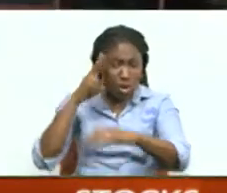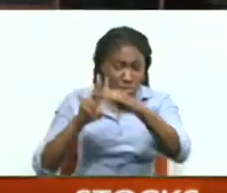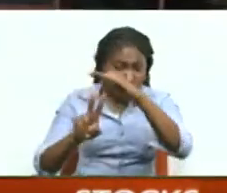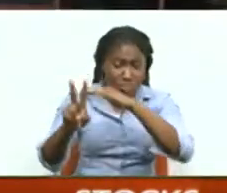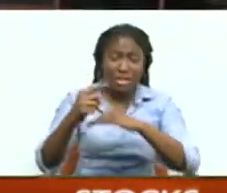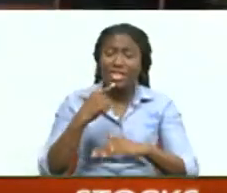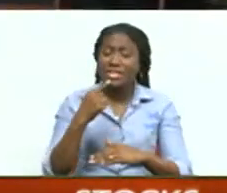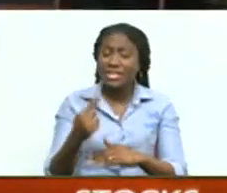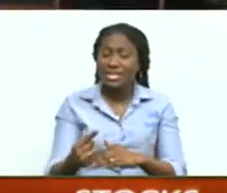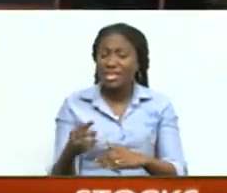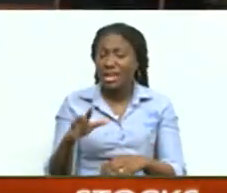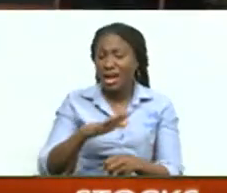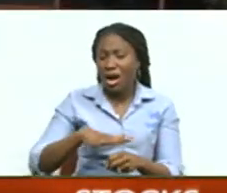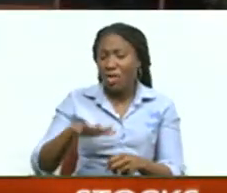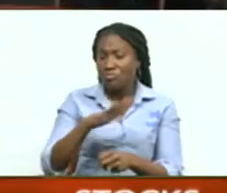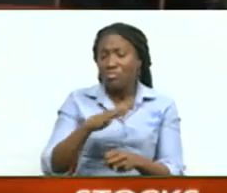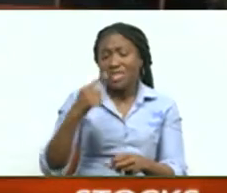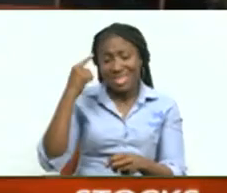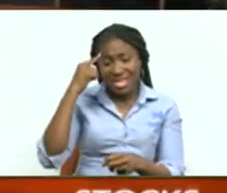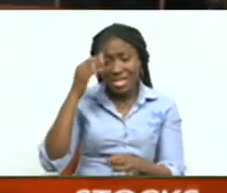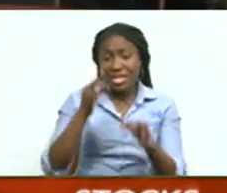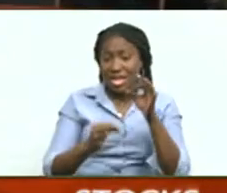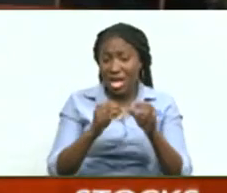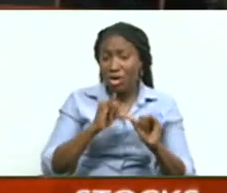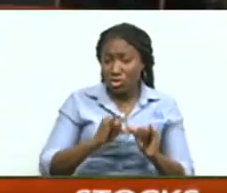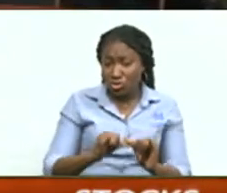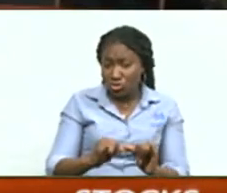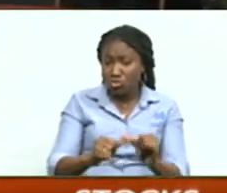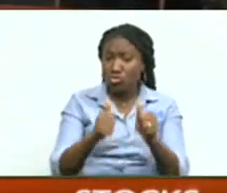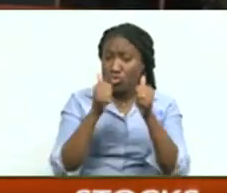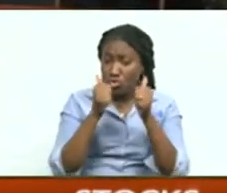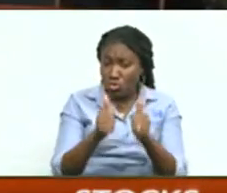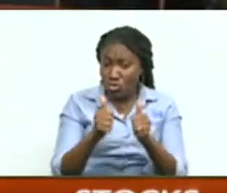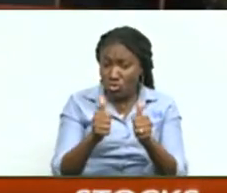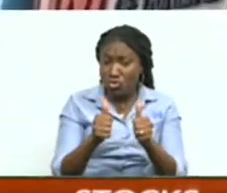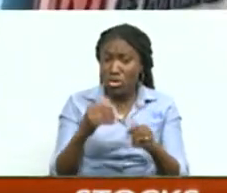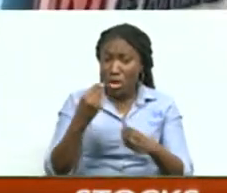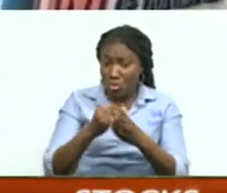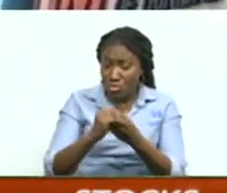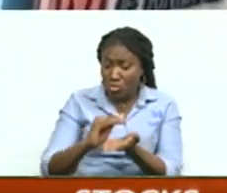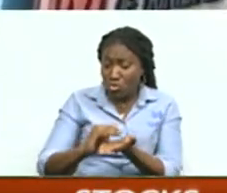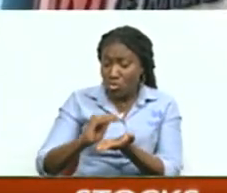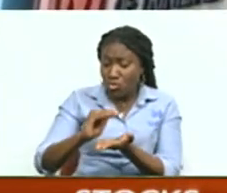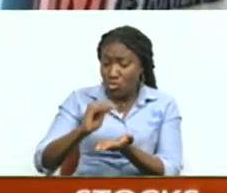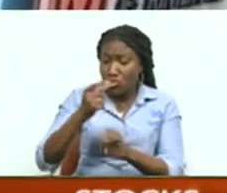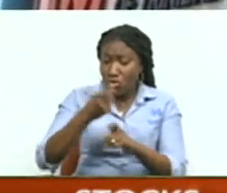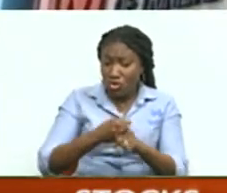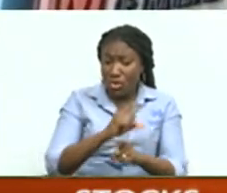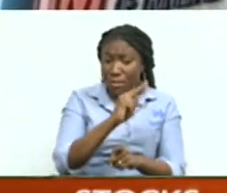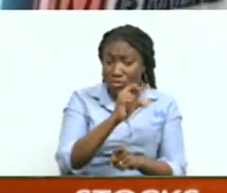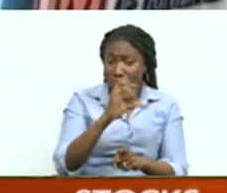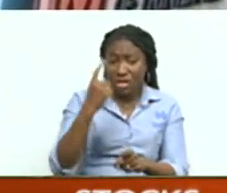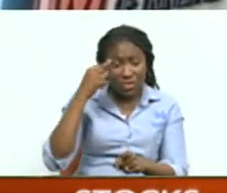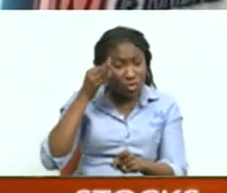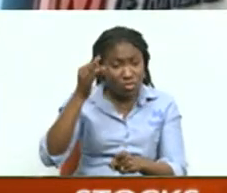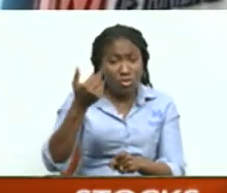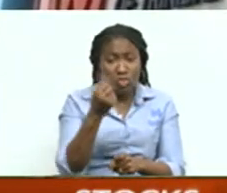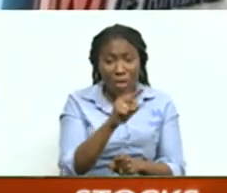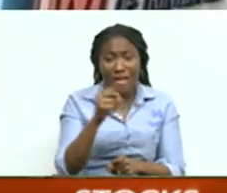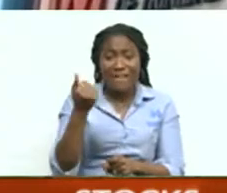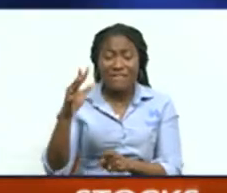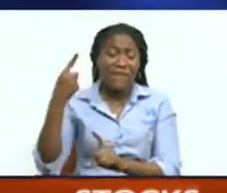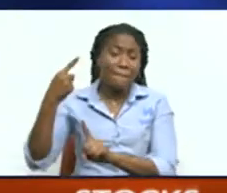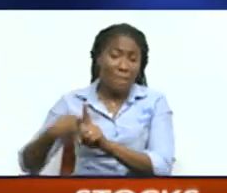is premised on the expectation of continued good financial performance by the NGC over the next 12 to 15